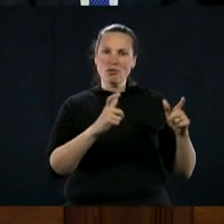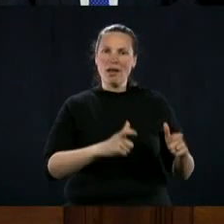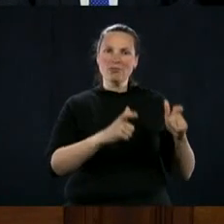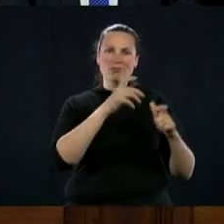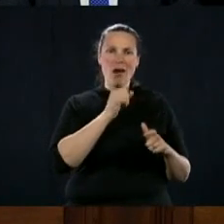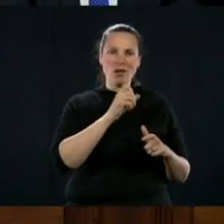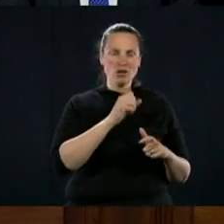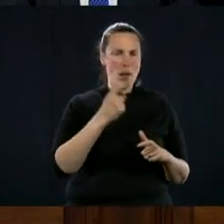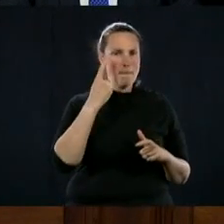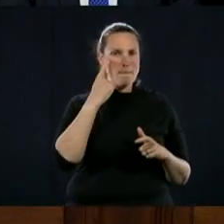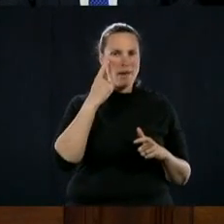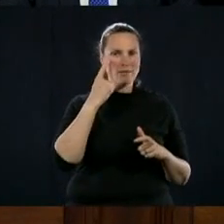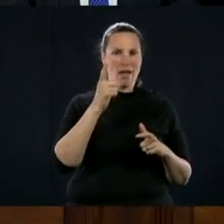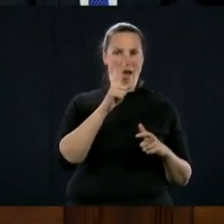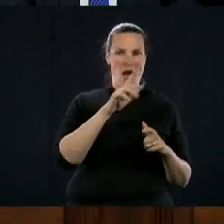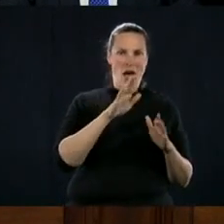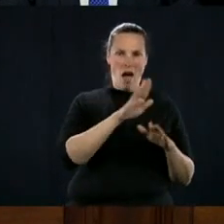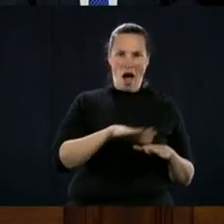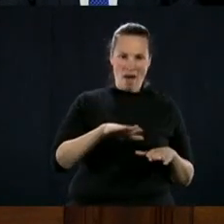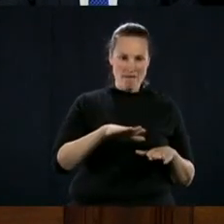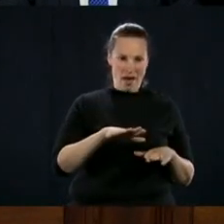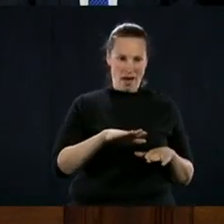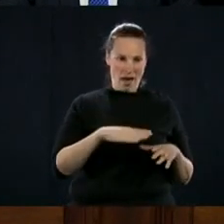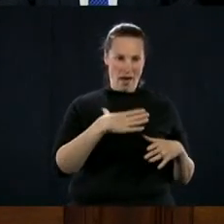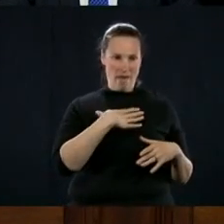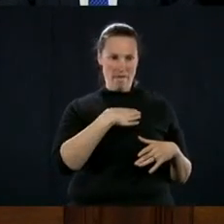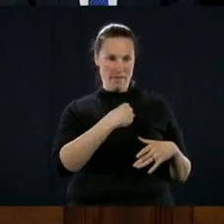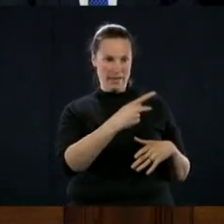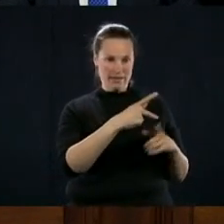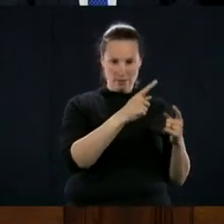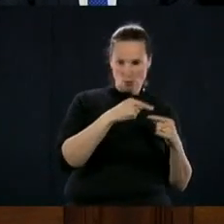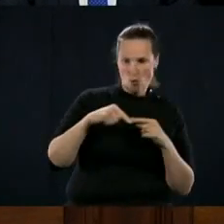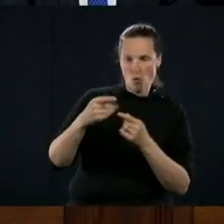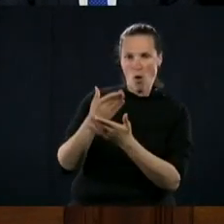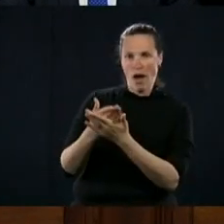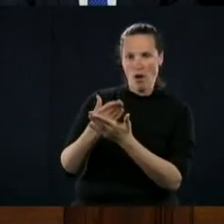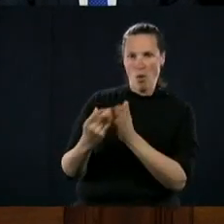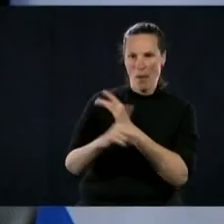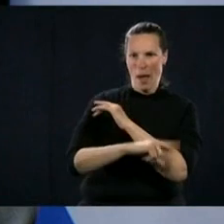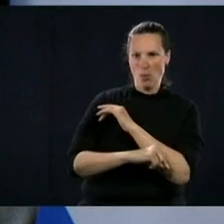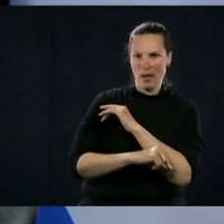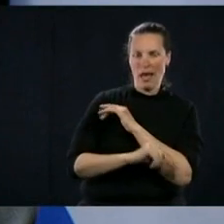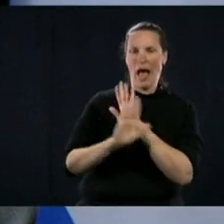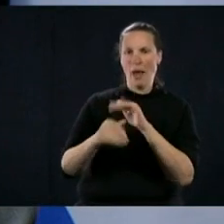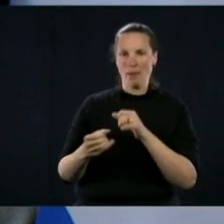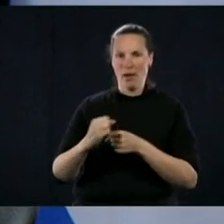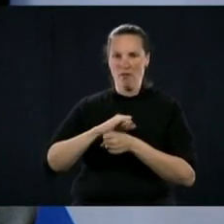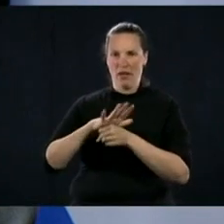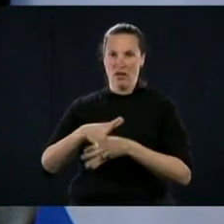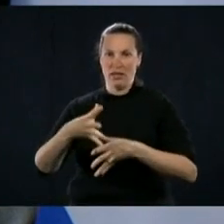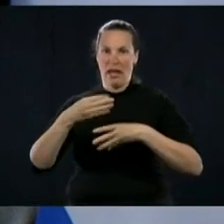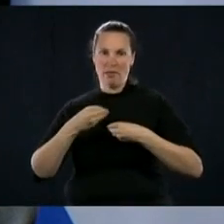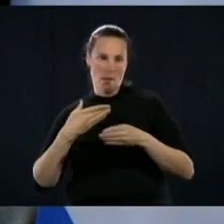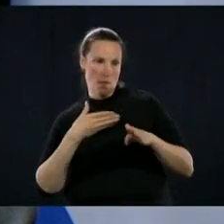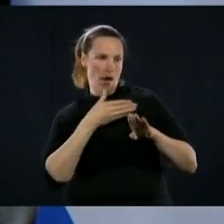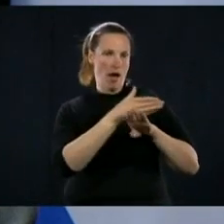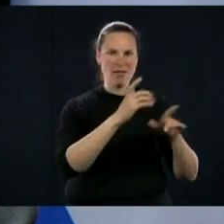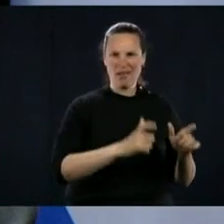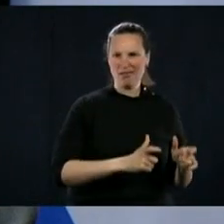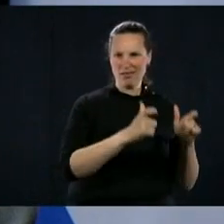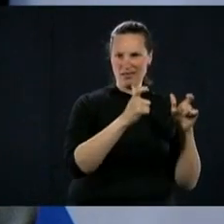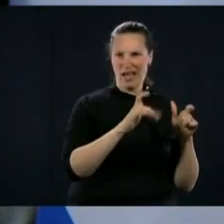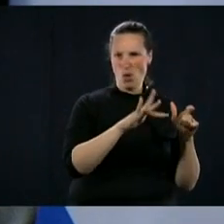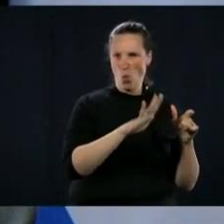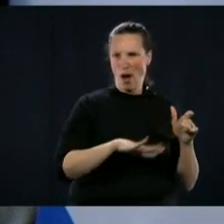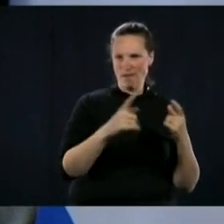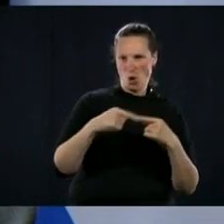to see the children of the employees go back to school, knowing that they could get infected and bring back the virus to the residences for